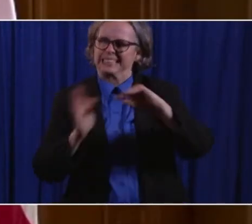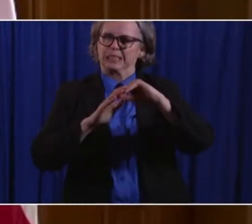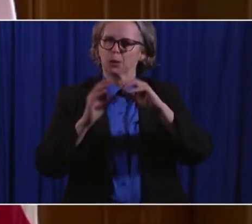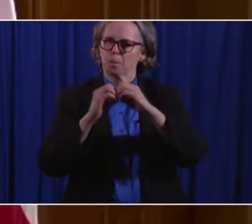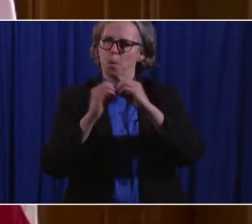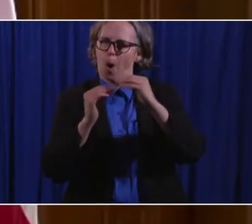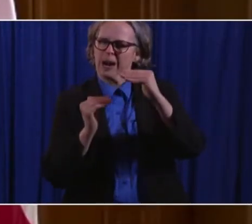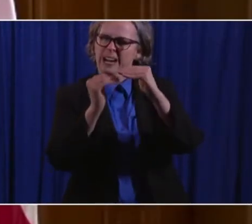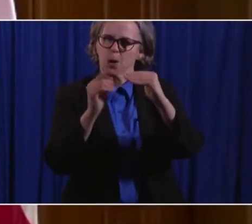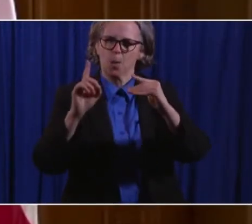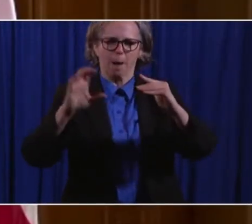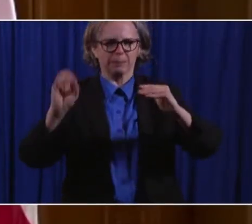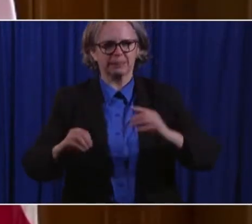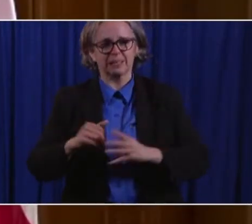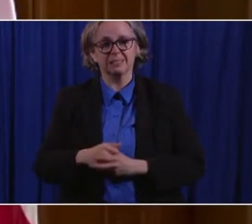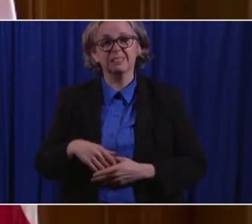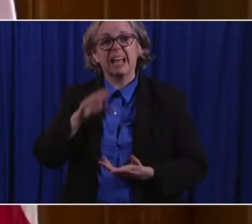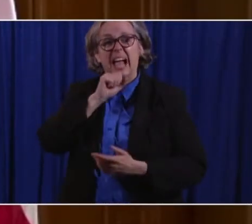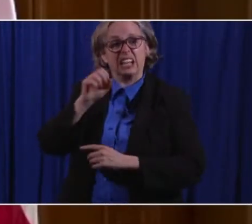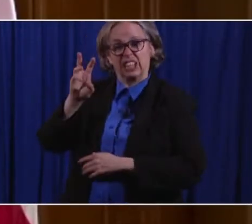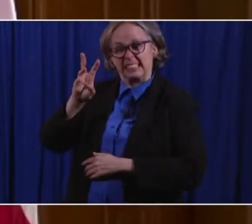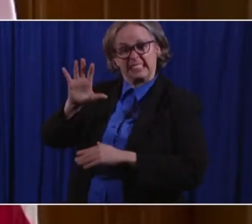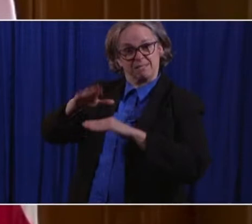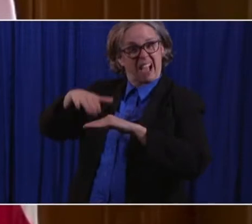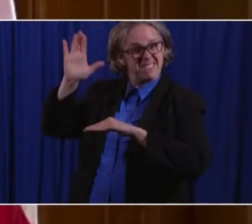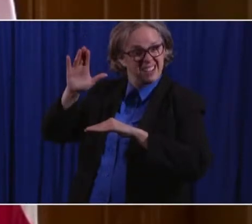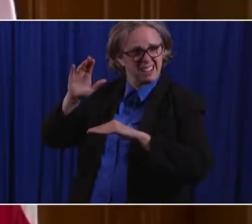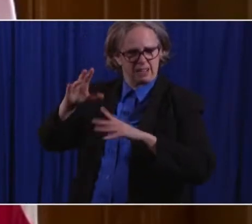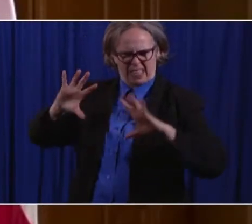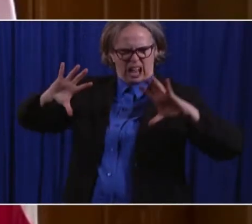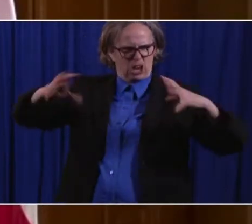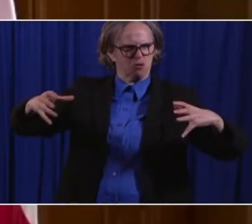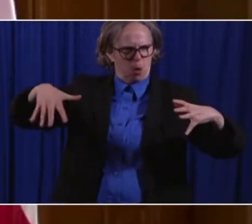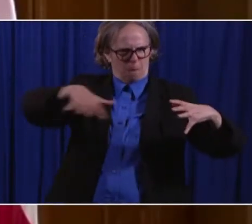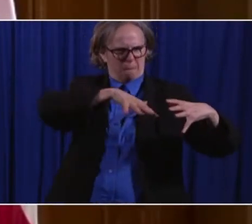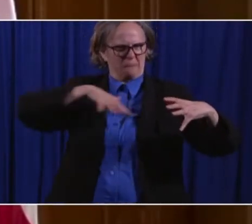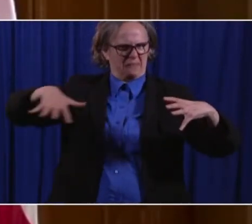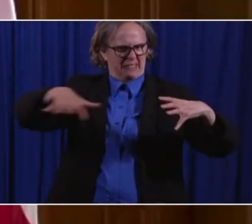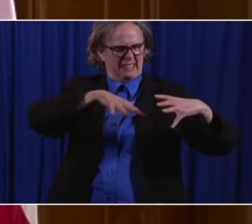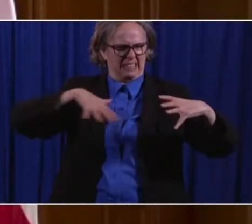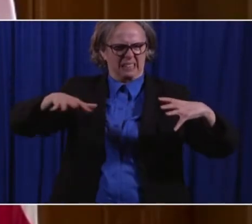look at 65 and over and the average those out, we're over